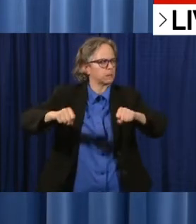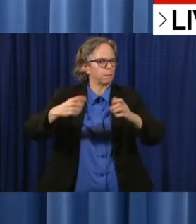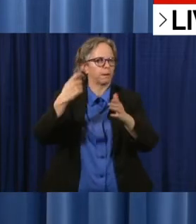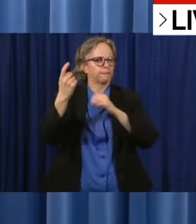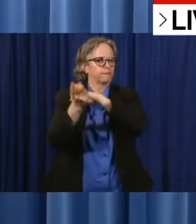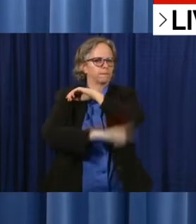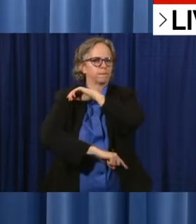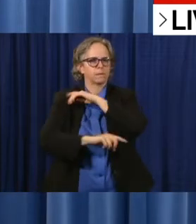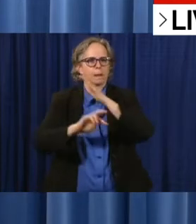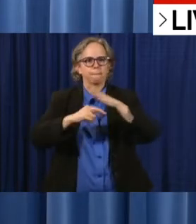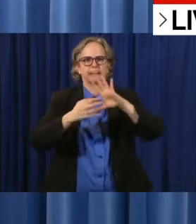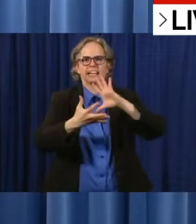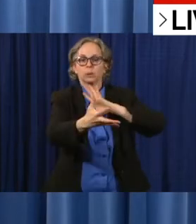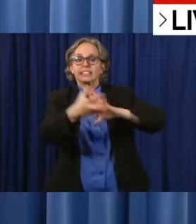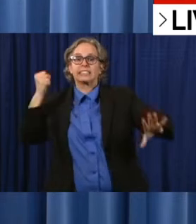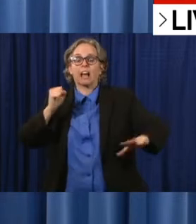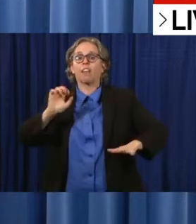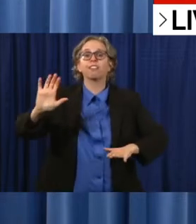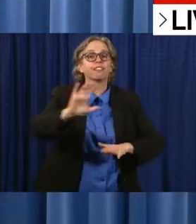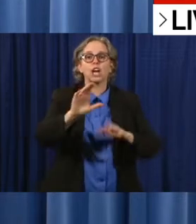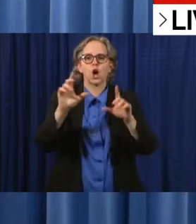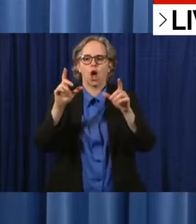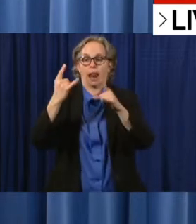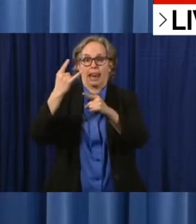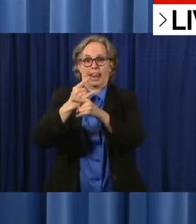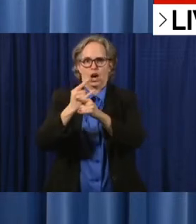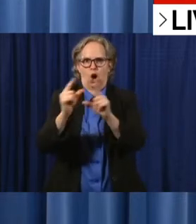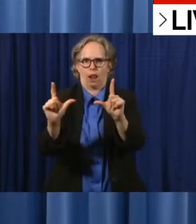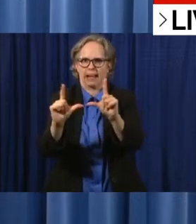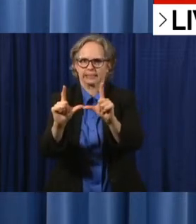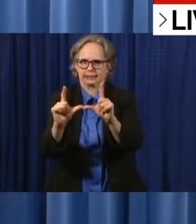criminal action against these bad actors.